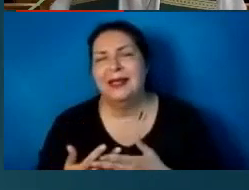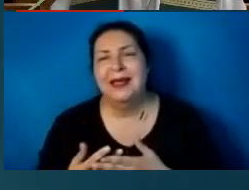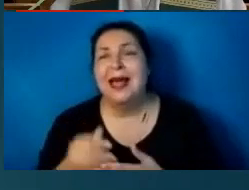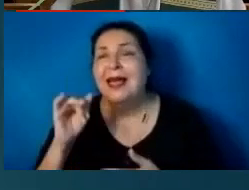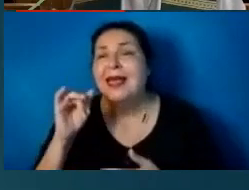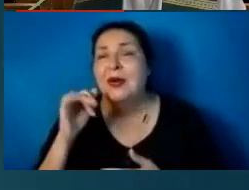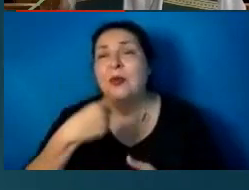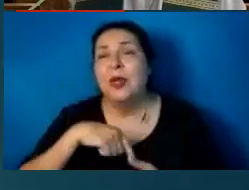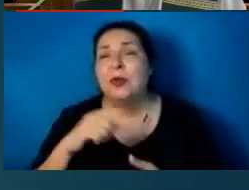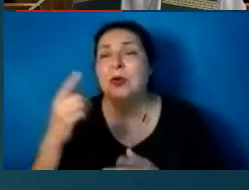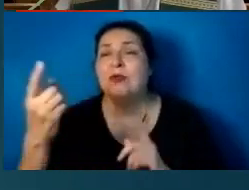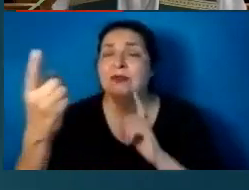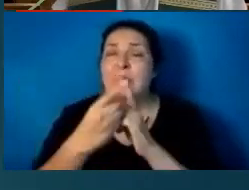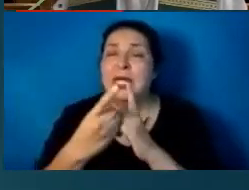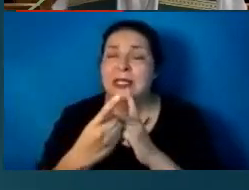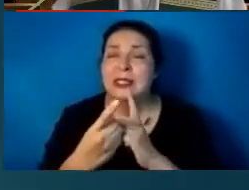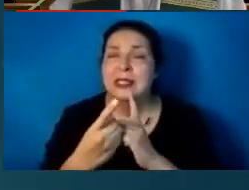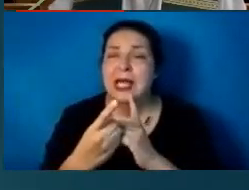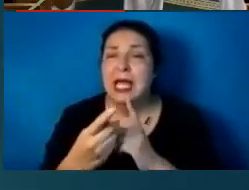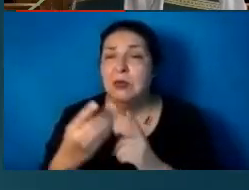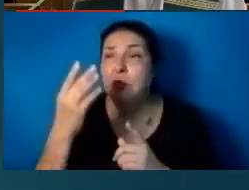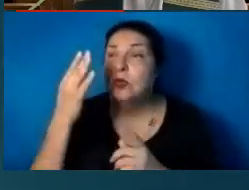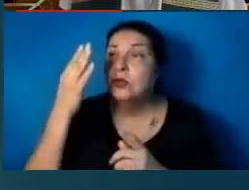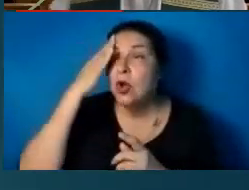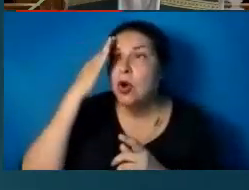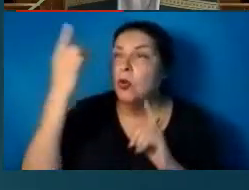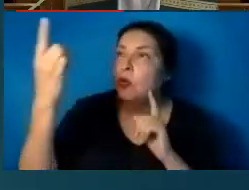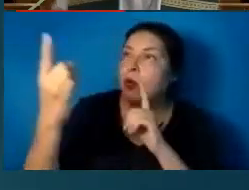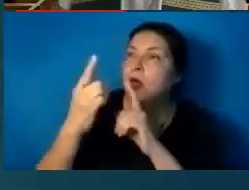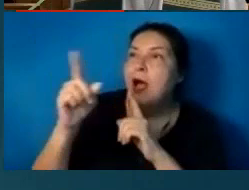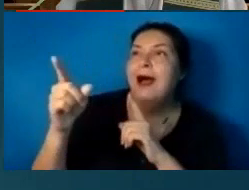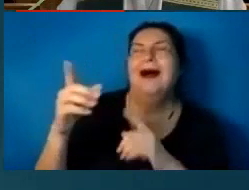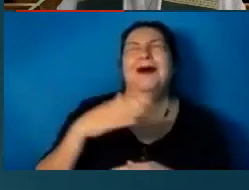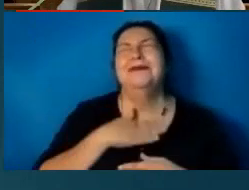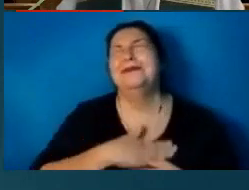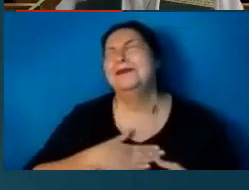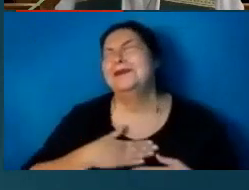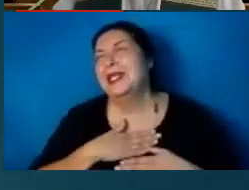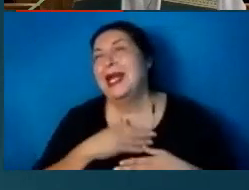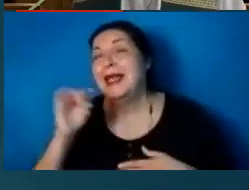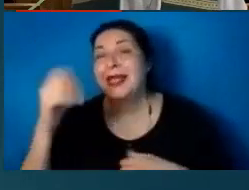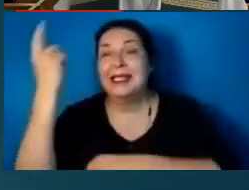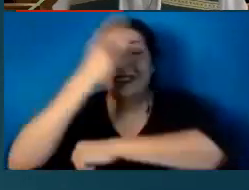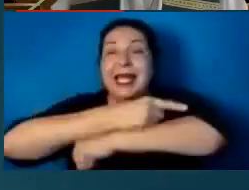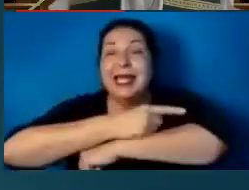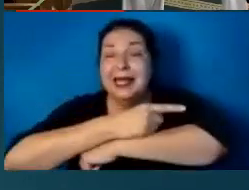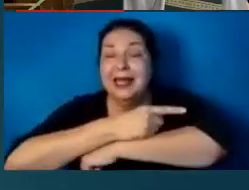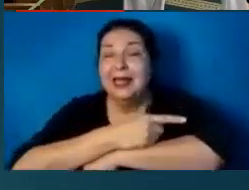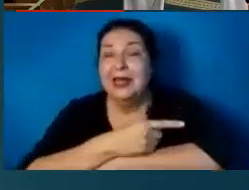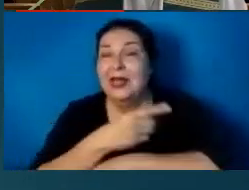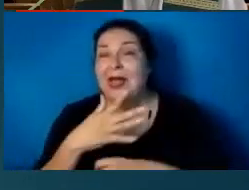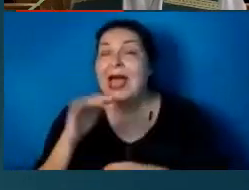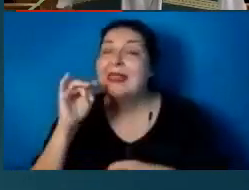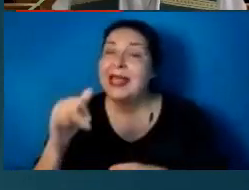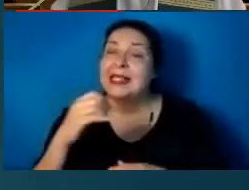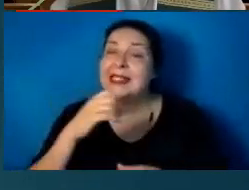be them, and we will know one another and delight in one another in that day. And that is the day that